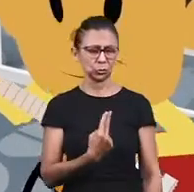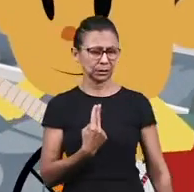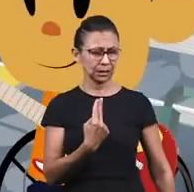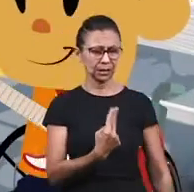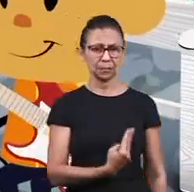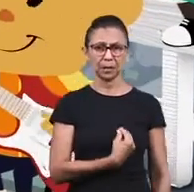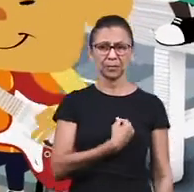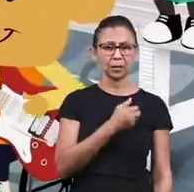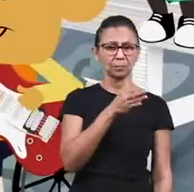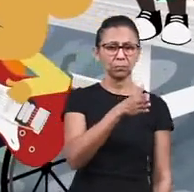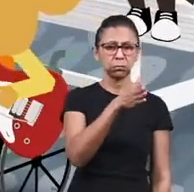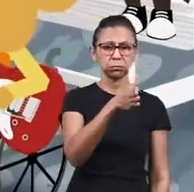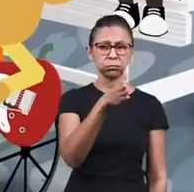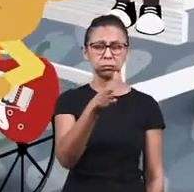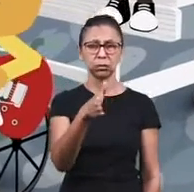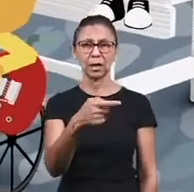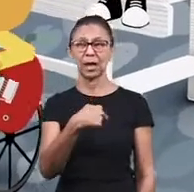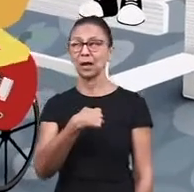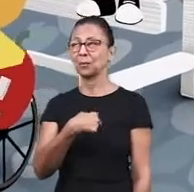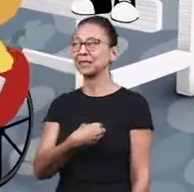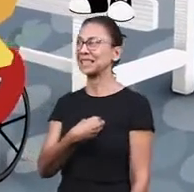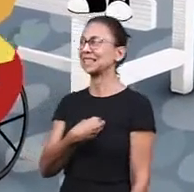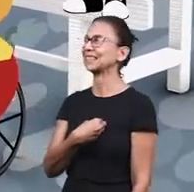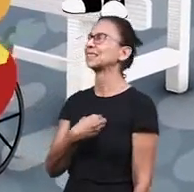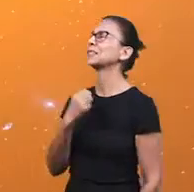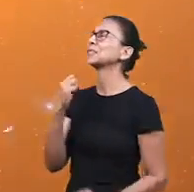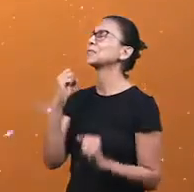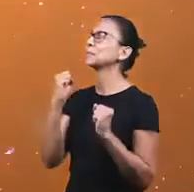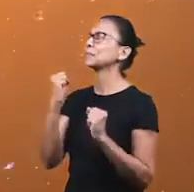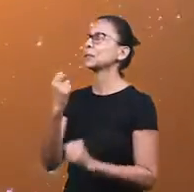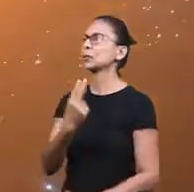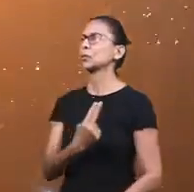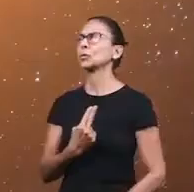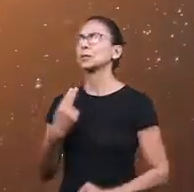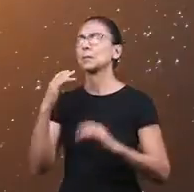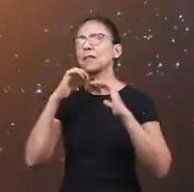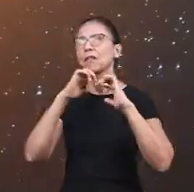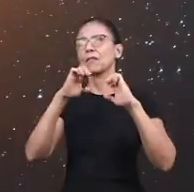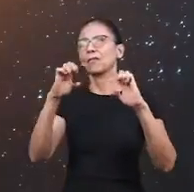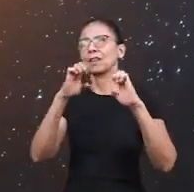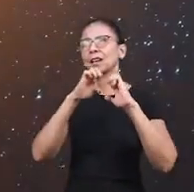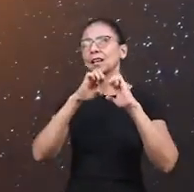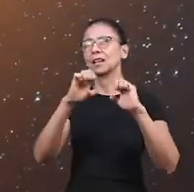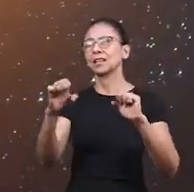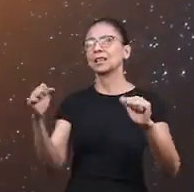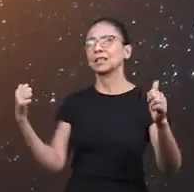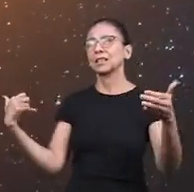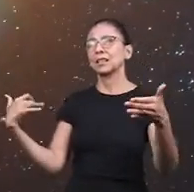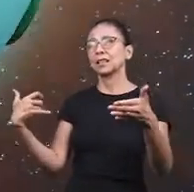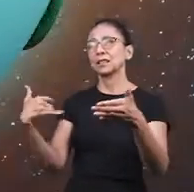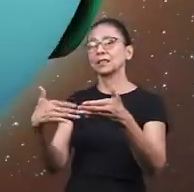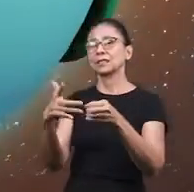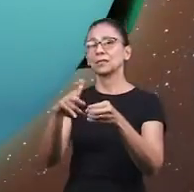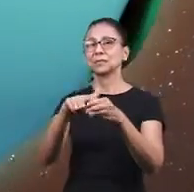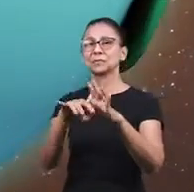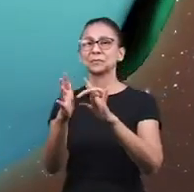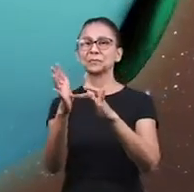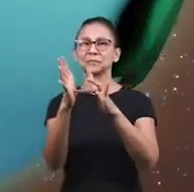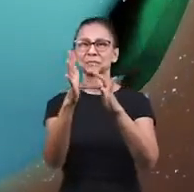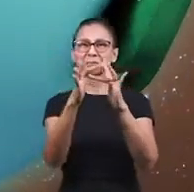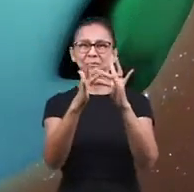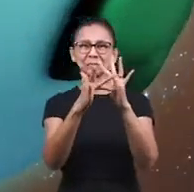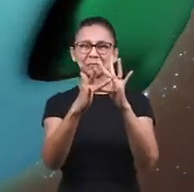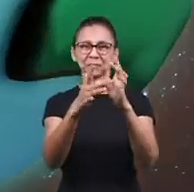Lord, in every place. Use me, Lord, until my Jesus